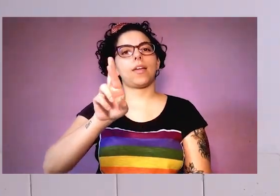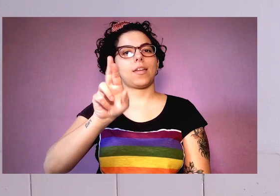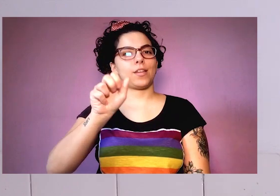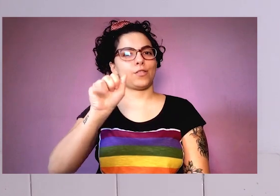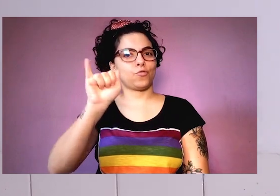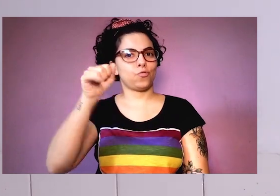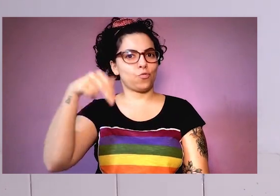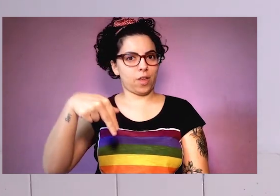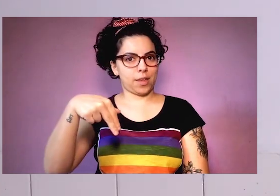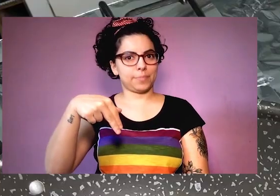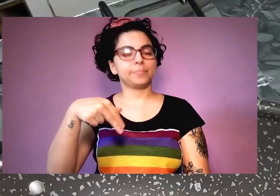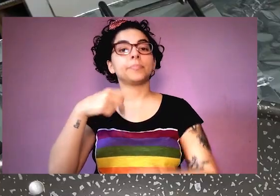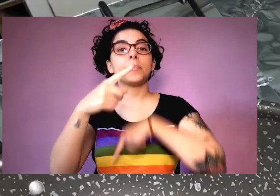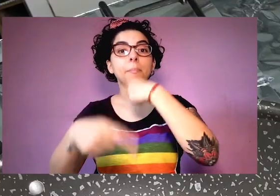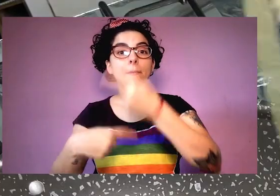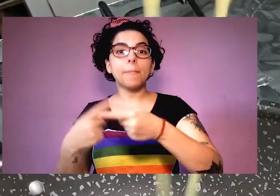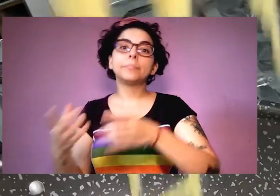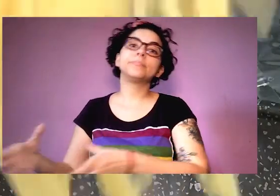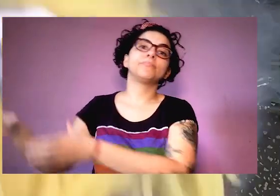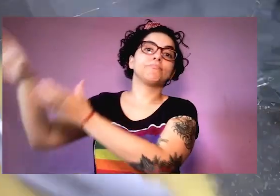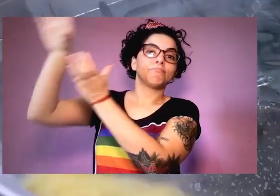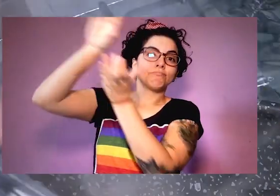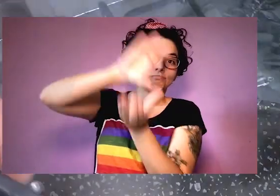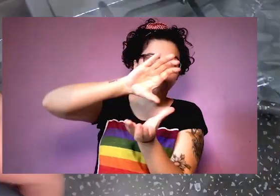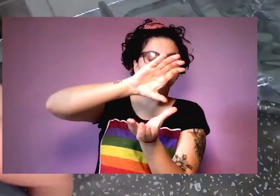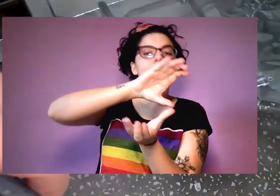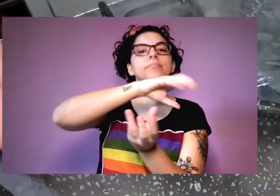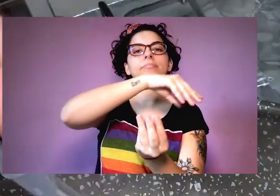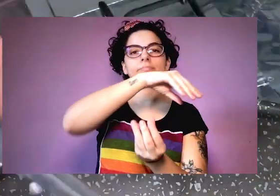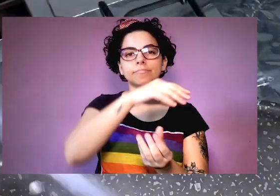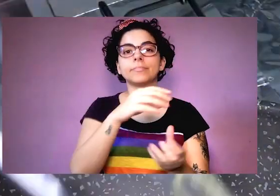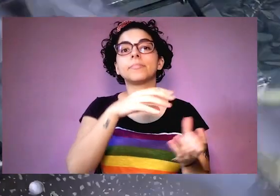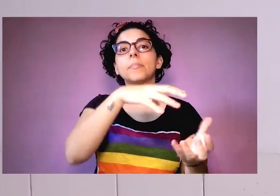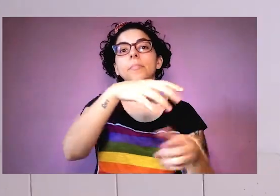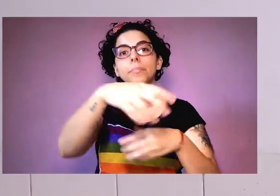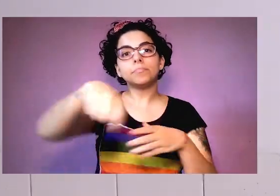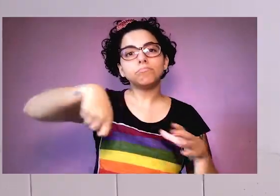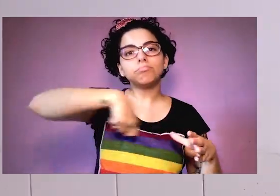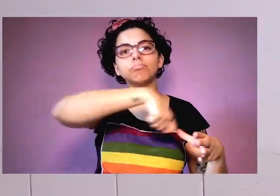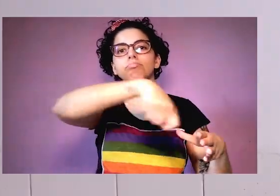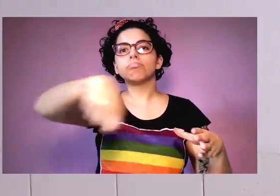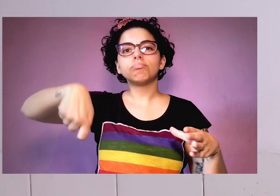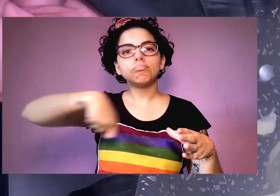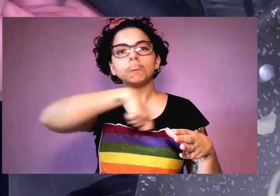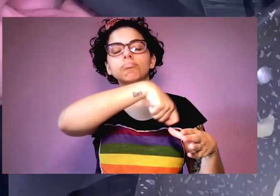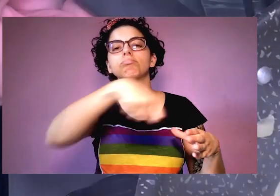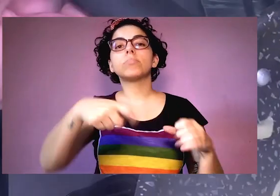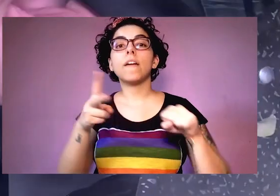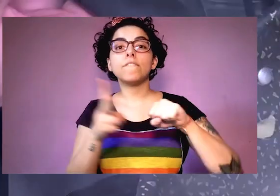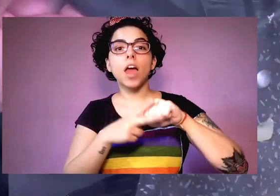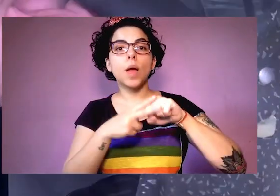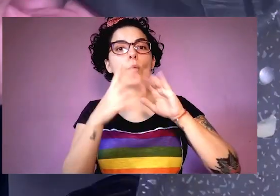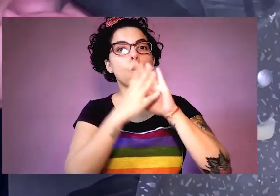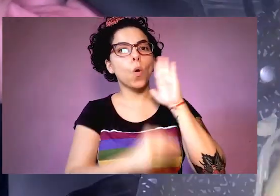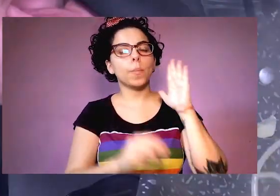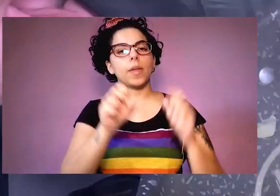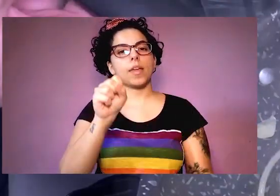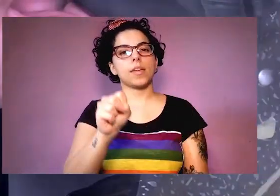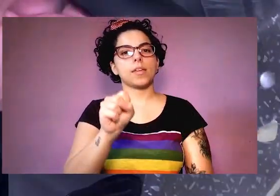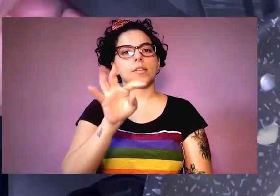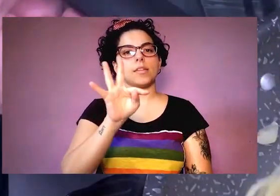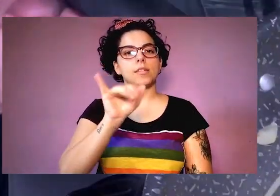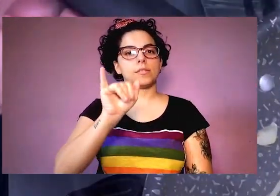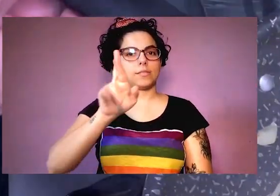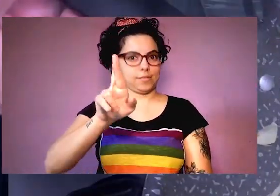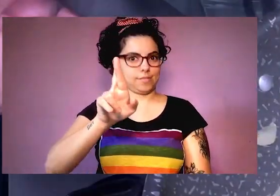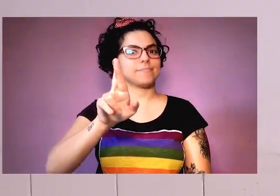drain. Add the pasta to the olive oil. Stir. Repeat,